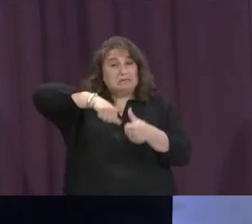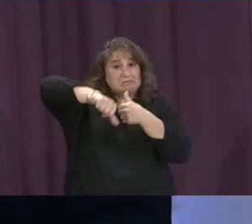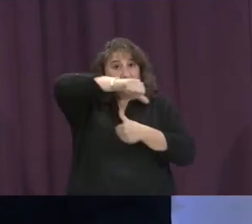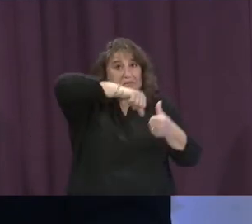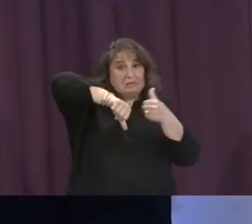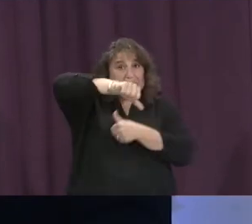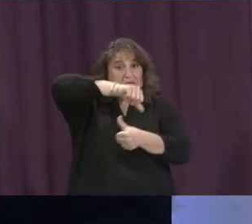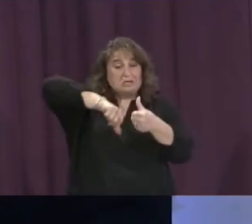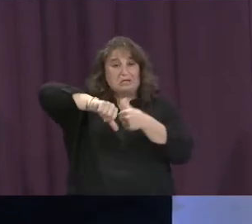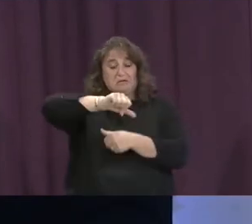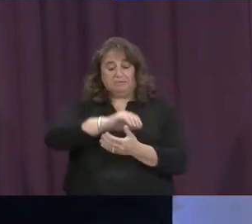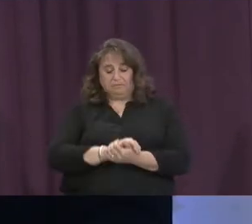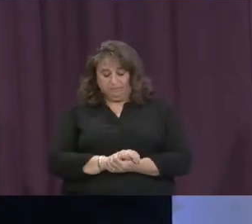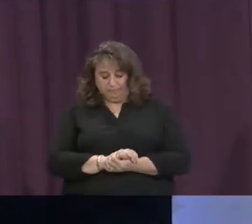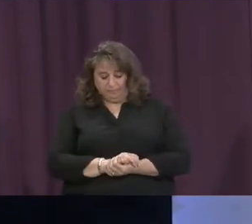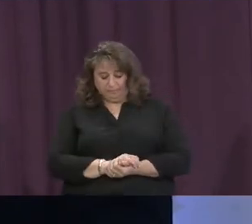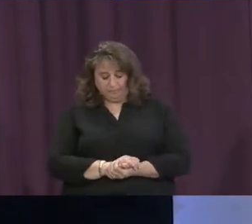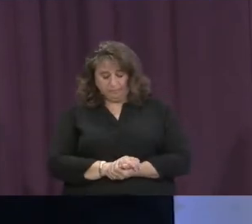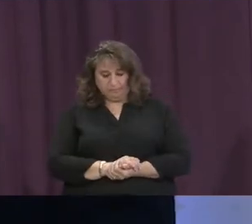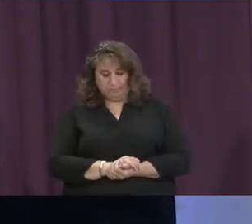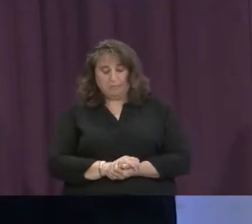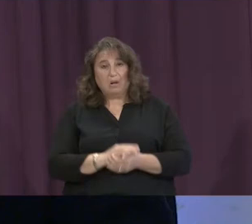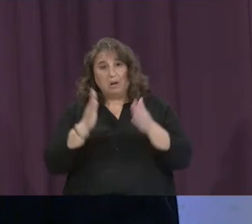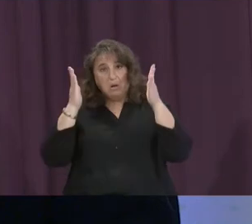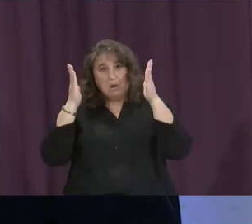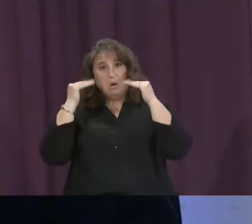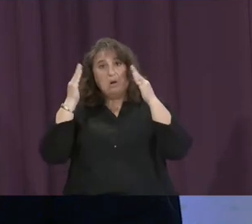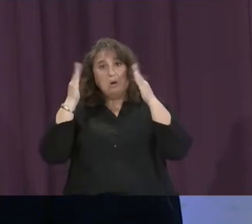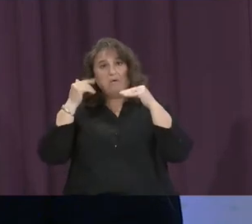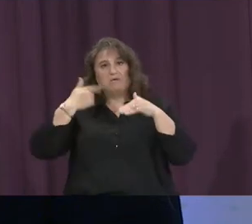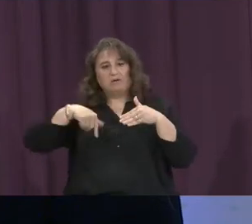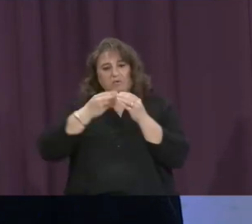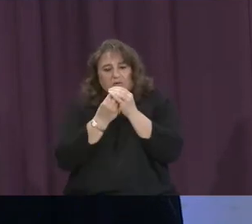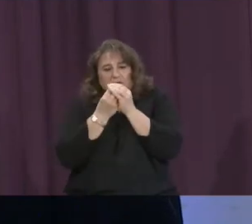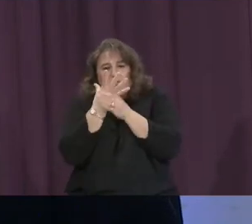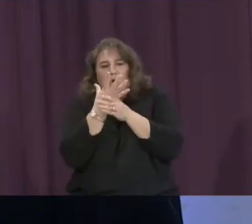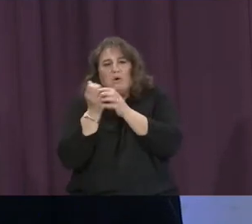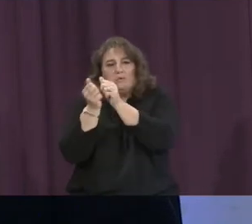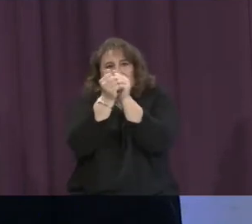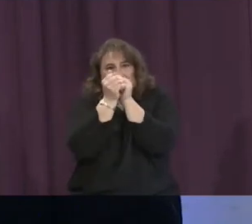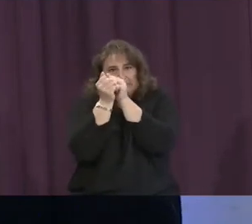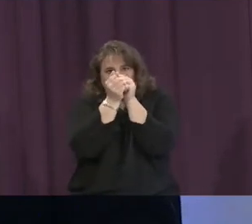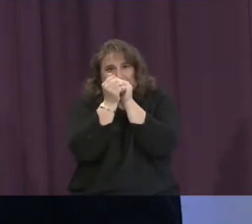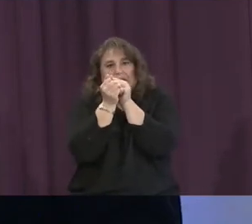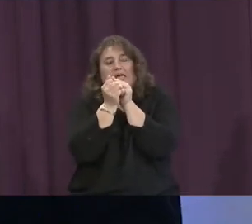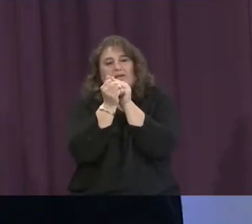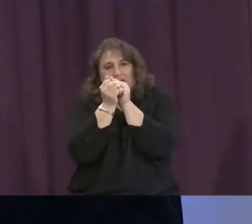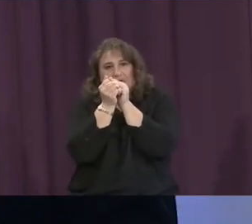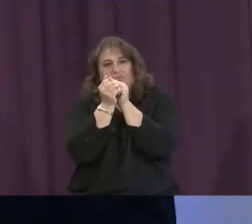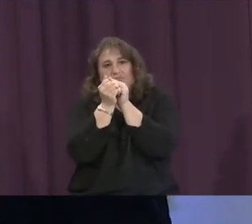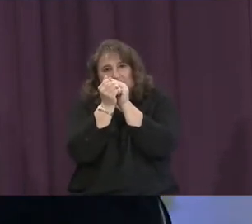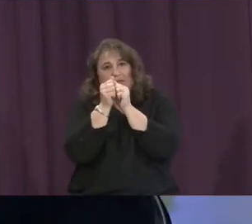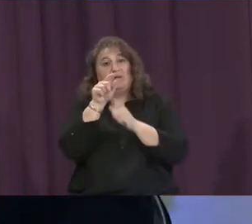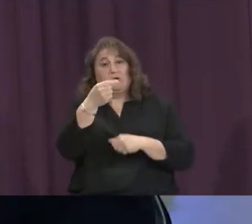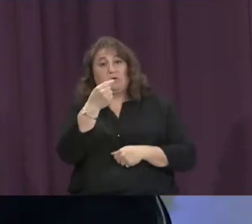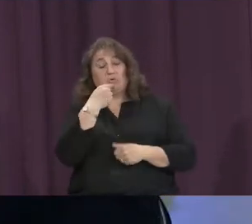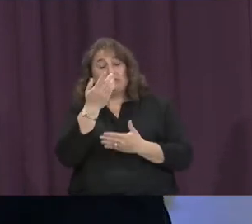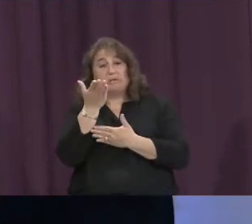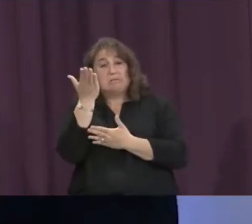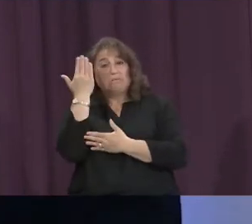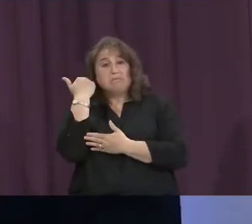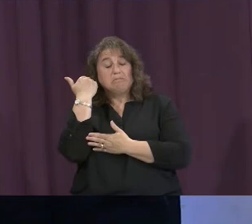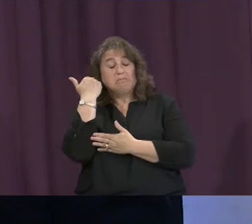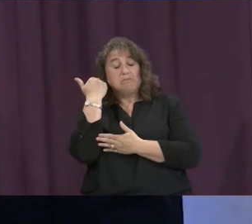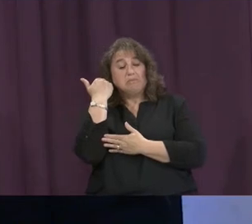and hopefully, um, that's something that helps us to grow together. Um, like you said, you said before,